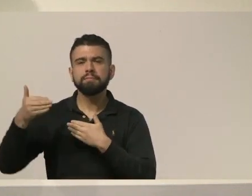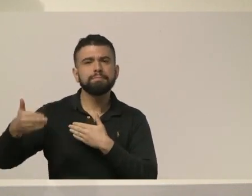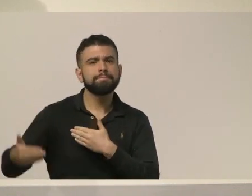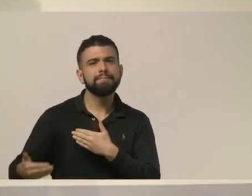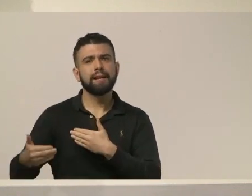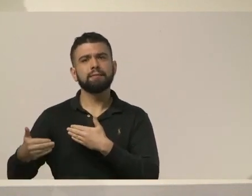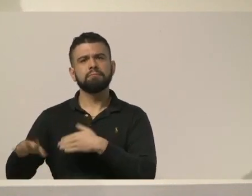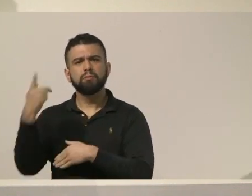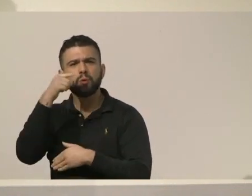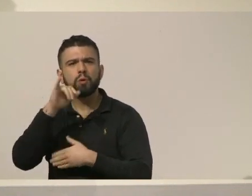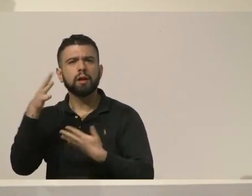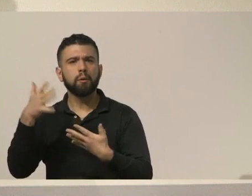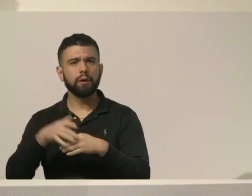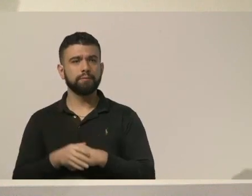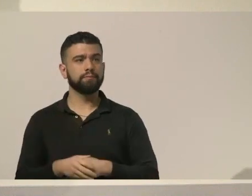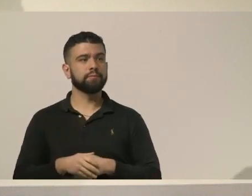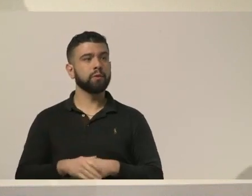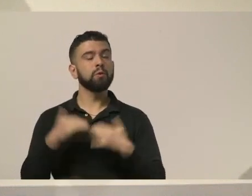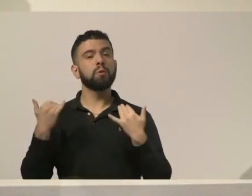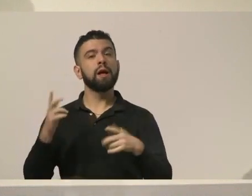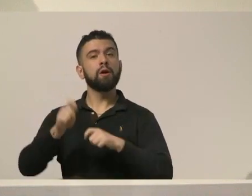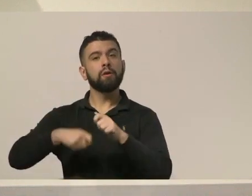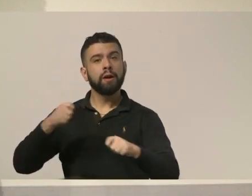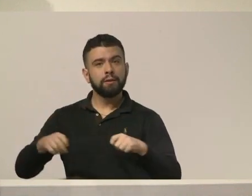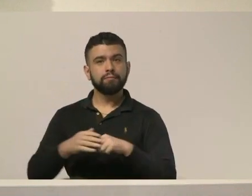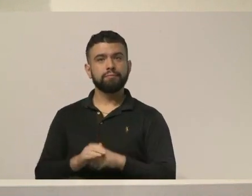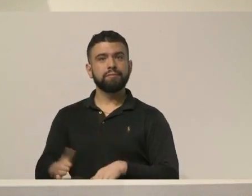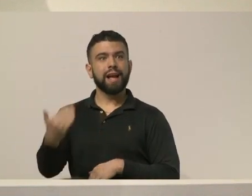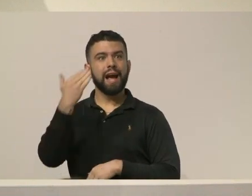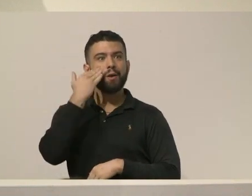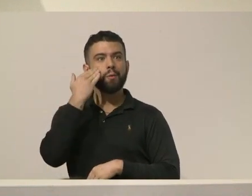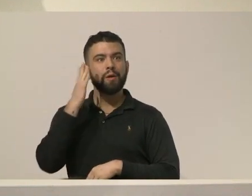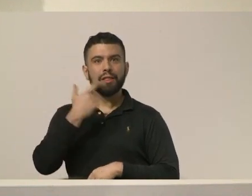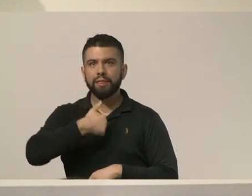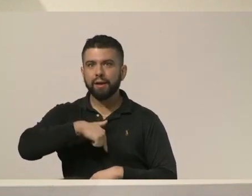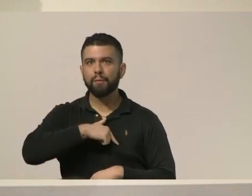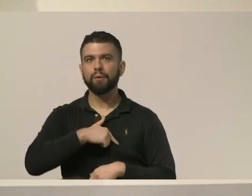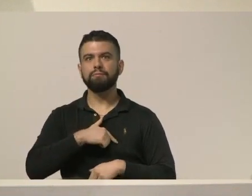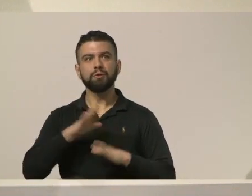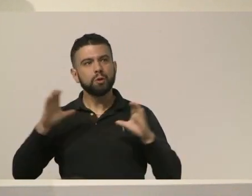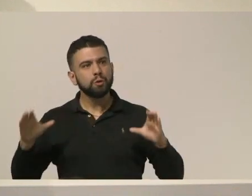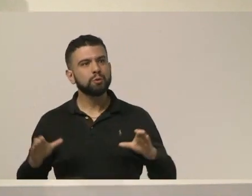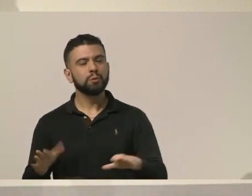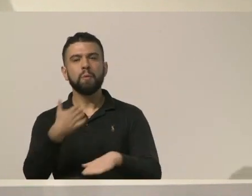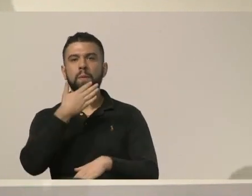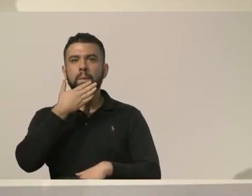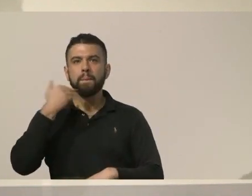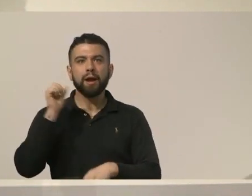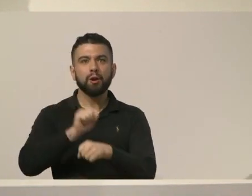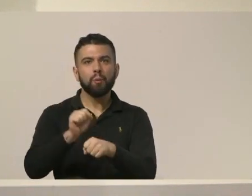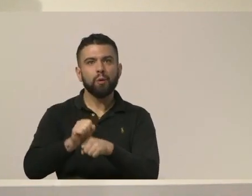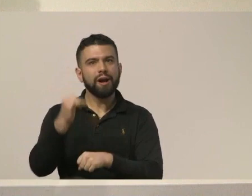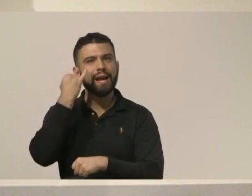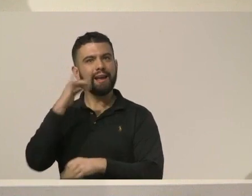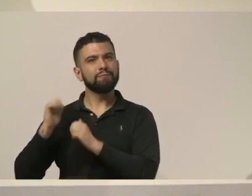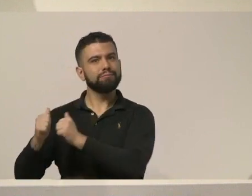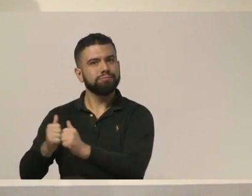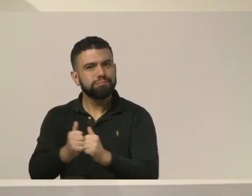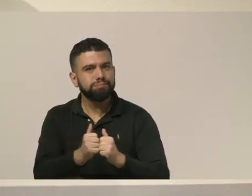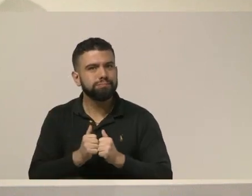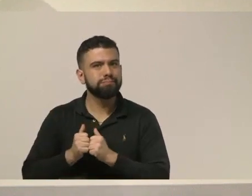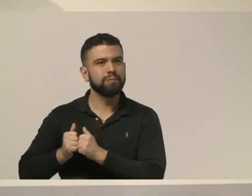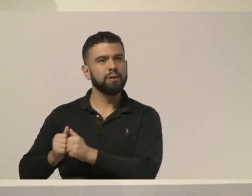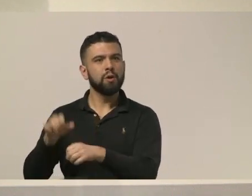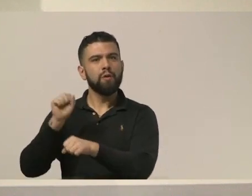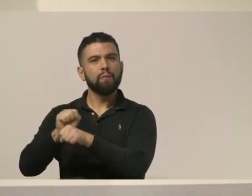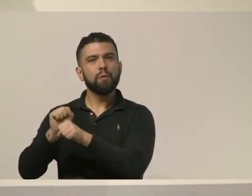In closing, I know that we do better work when we work together in ways that acknowledge and respect